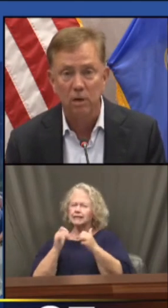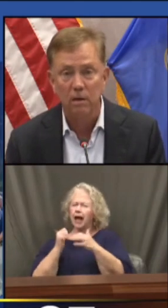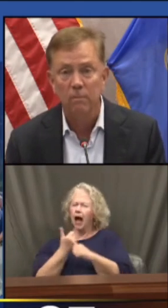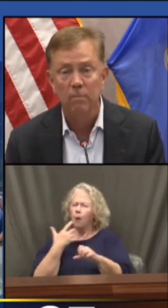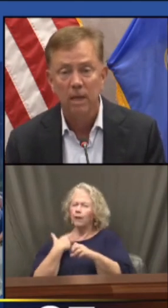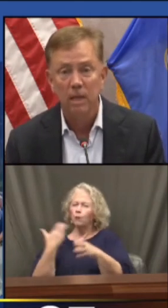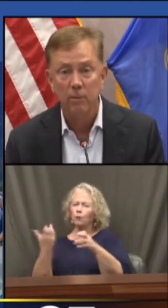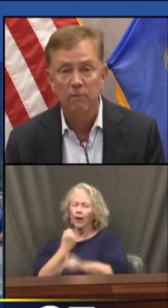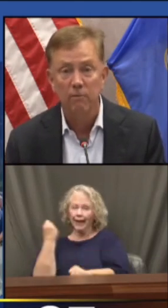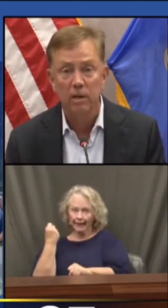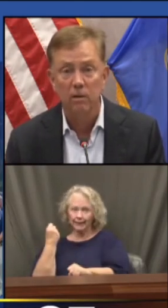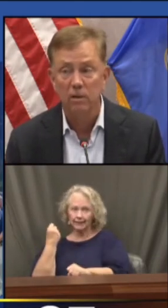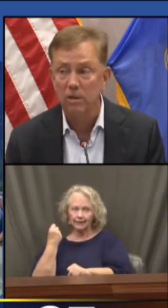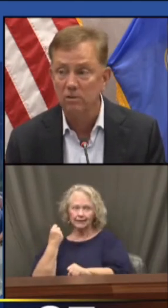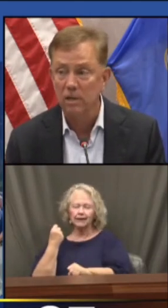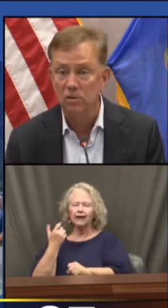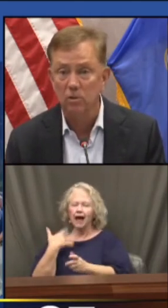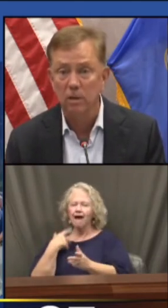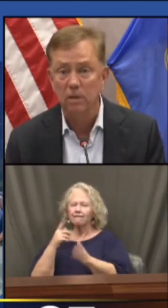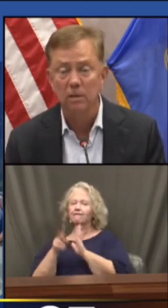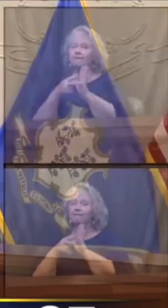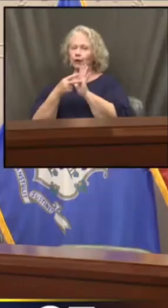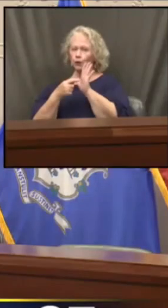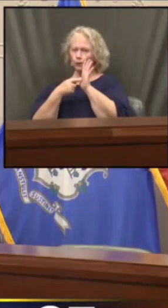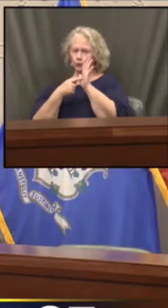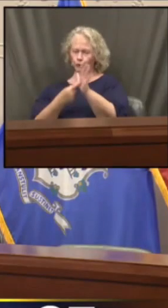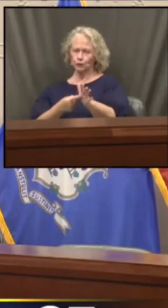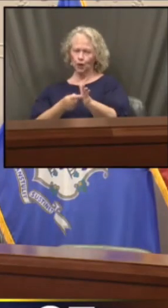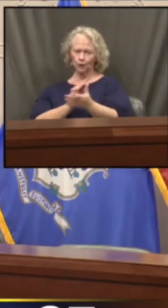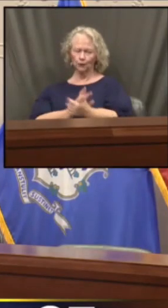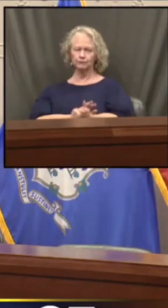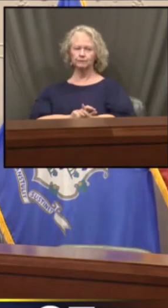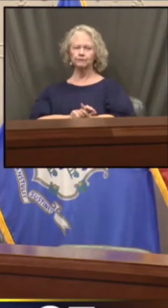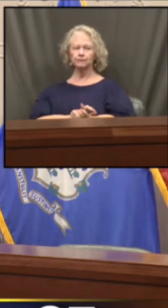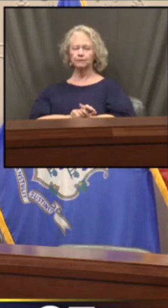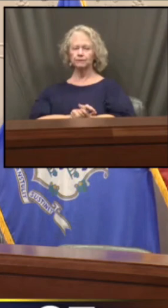field as well. I think we have a video that tells that story.